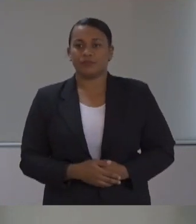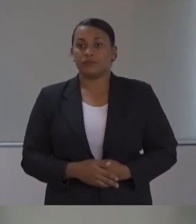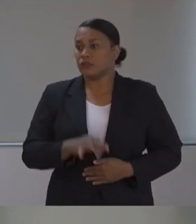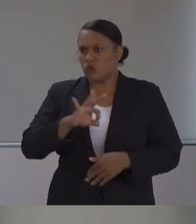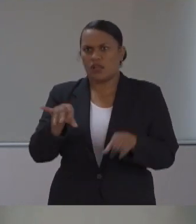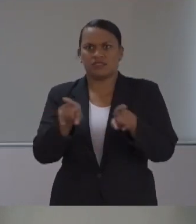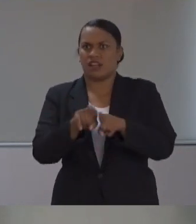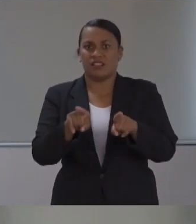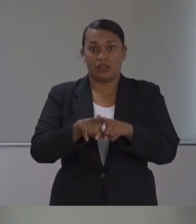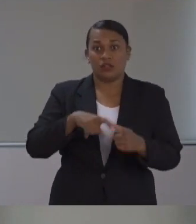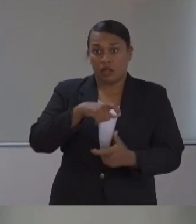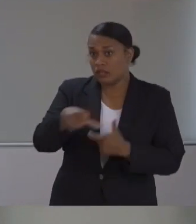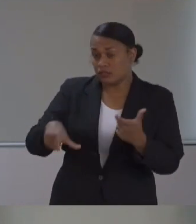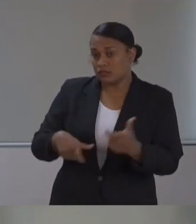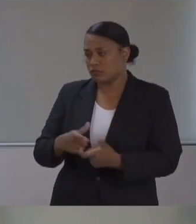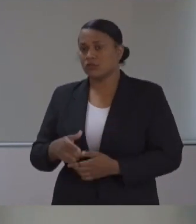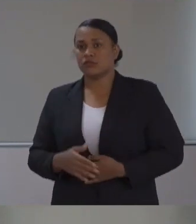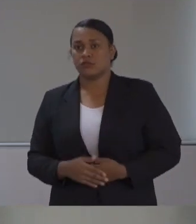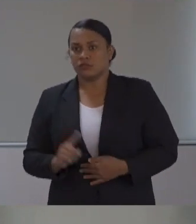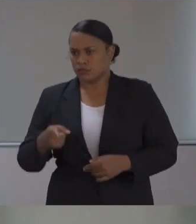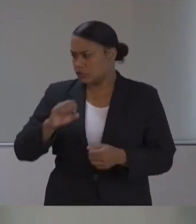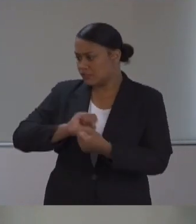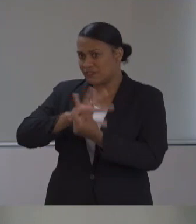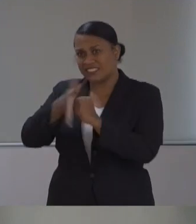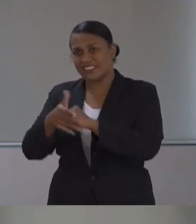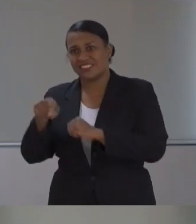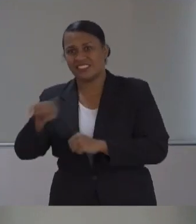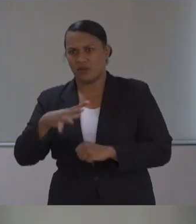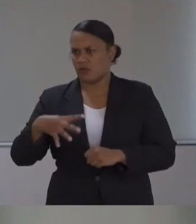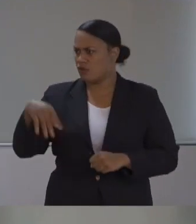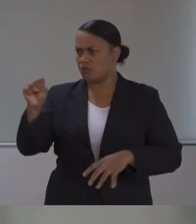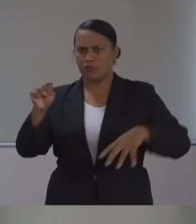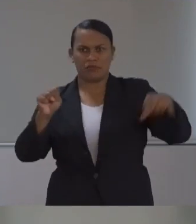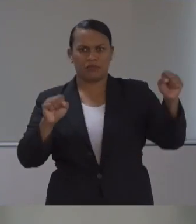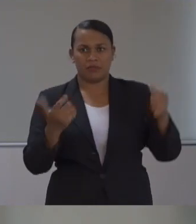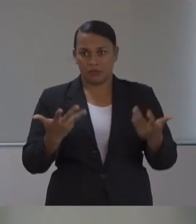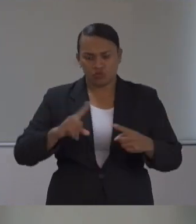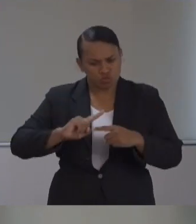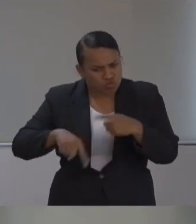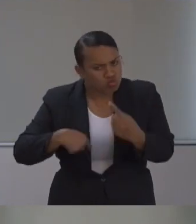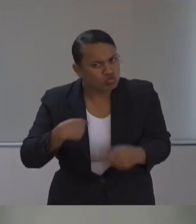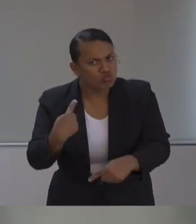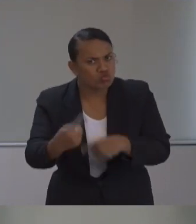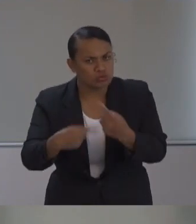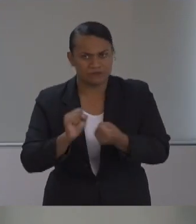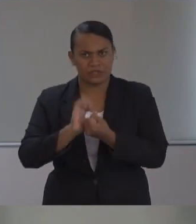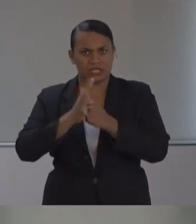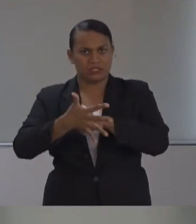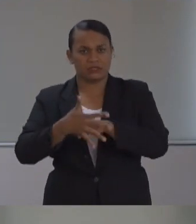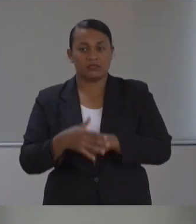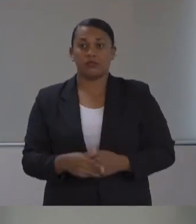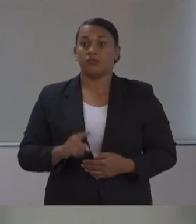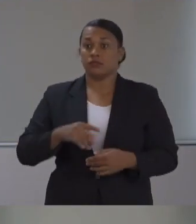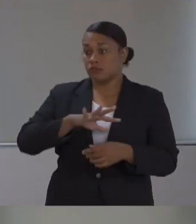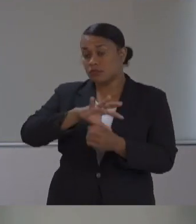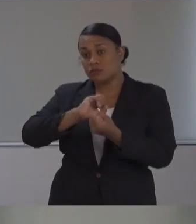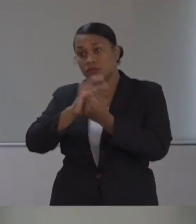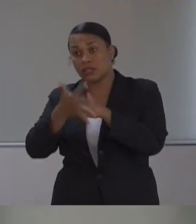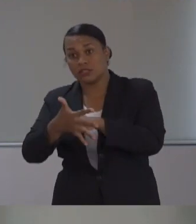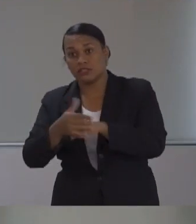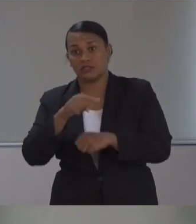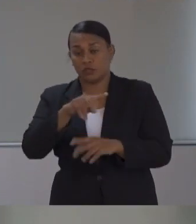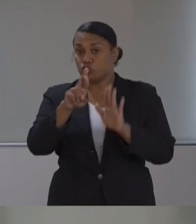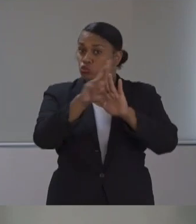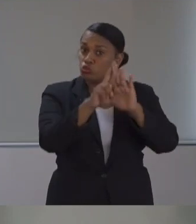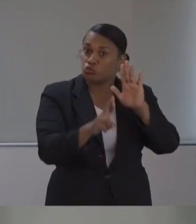cyclone, the virus won't disappear in a day. Our coronavirus containment measures, which depend heavily